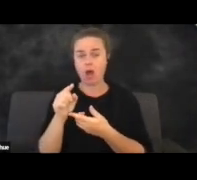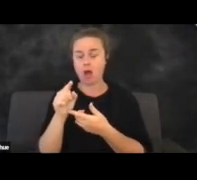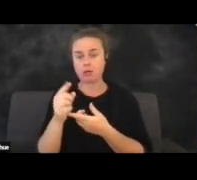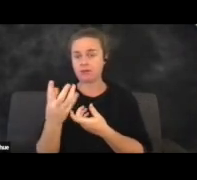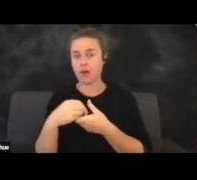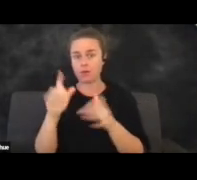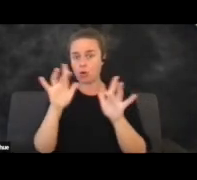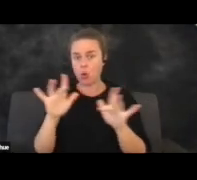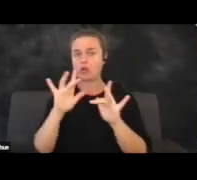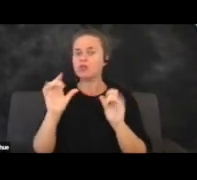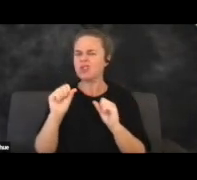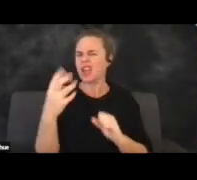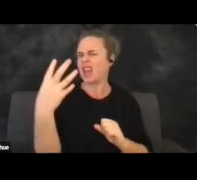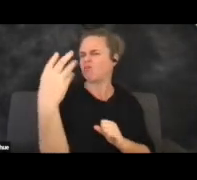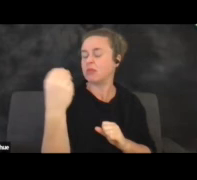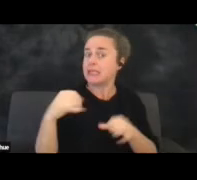keep your camera off.